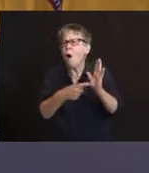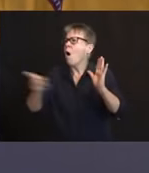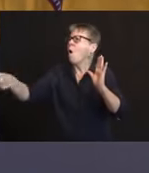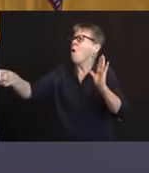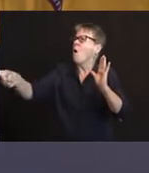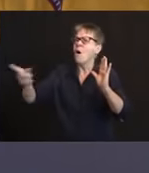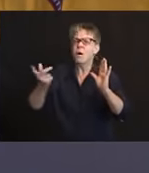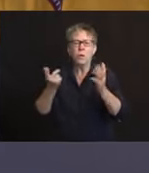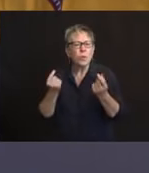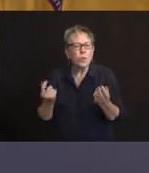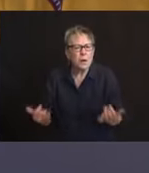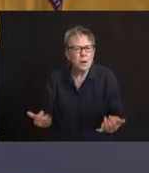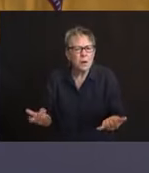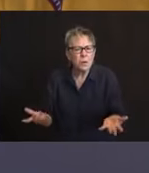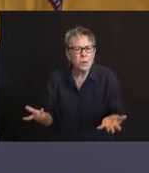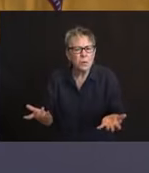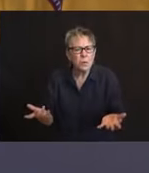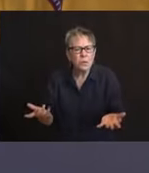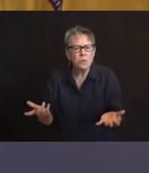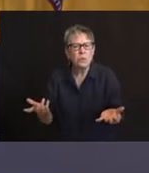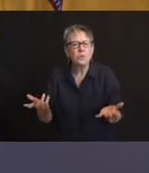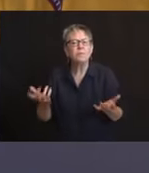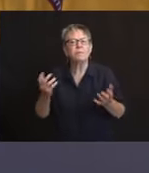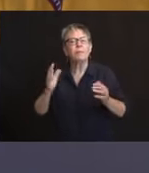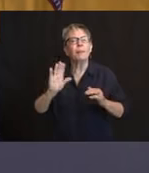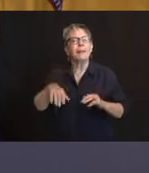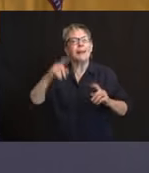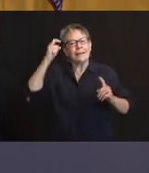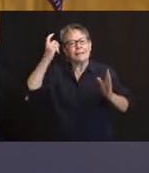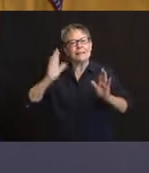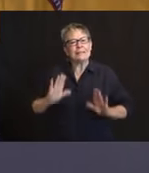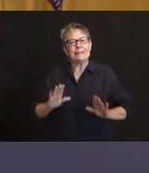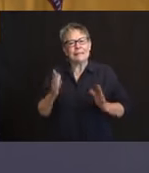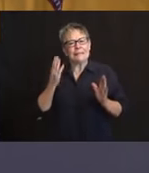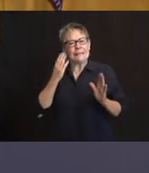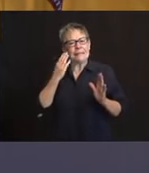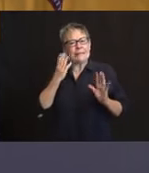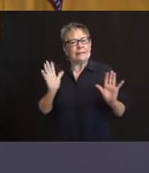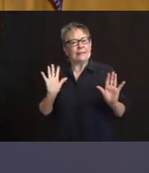I think I think this is good for everybody.